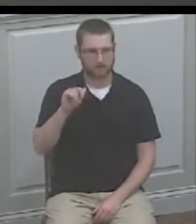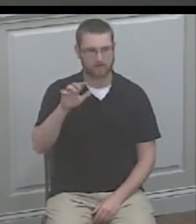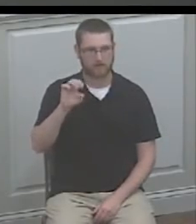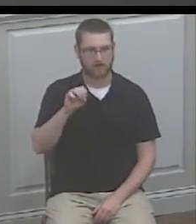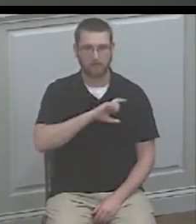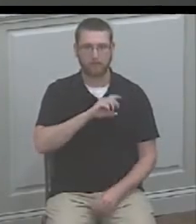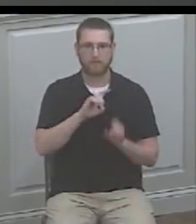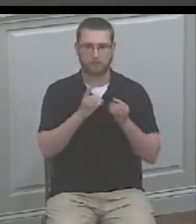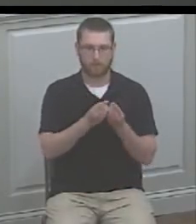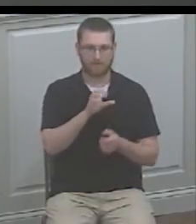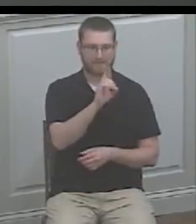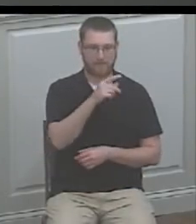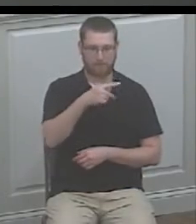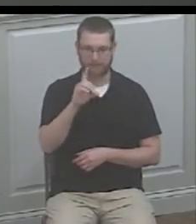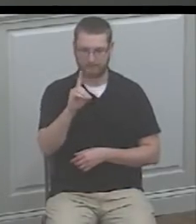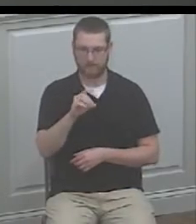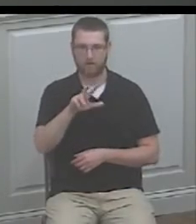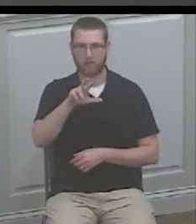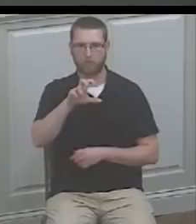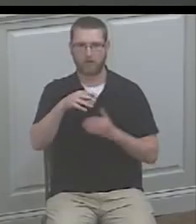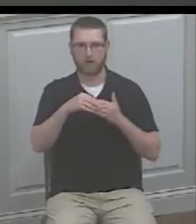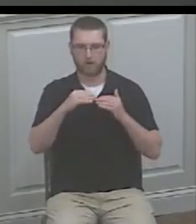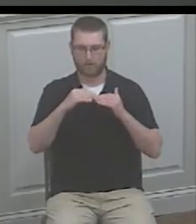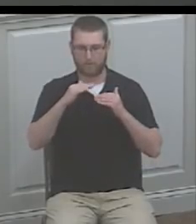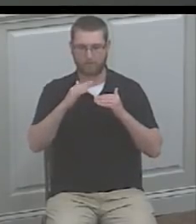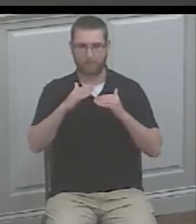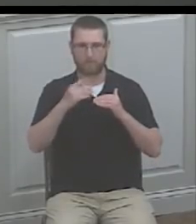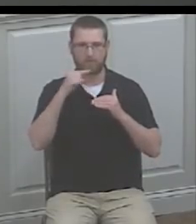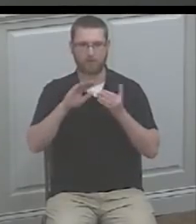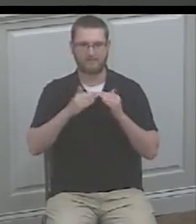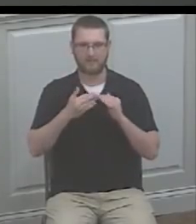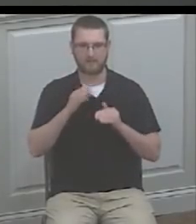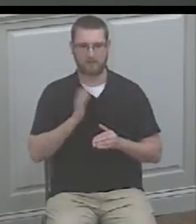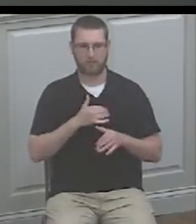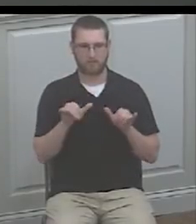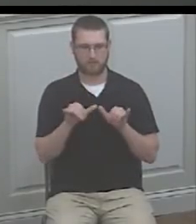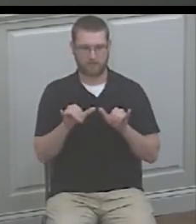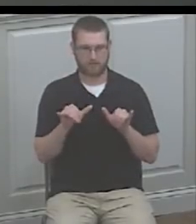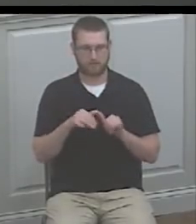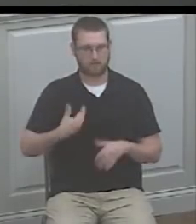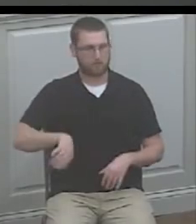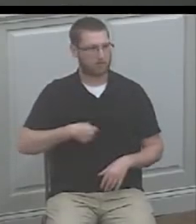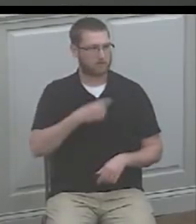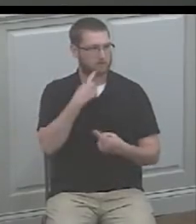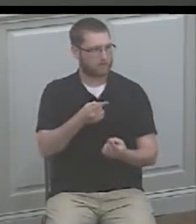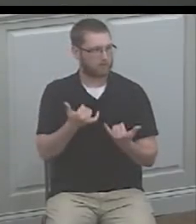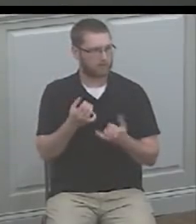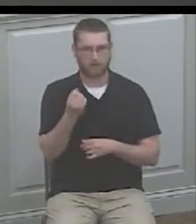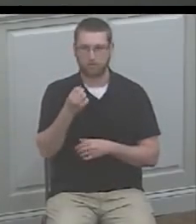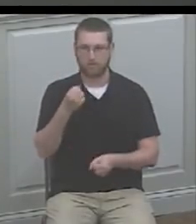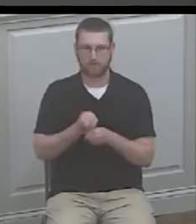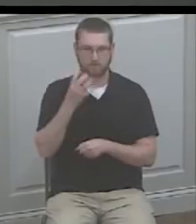the survey, DPD is just $300 above the minimum for cities our size. I can tell you that with almost 12 years